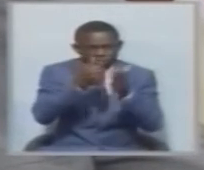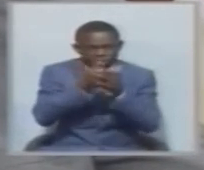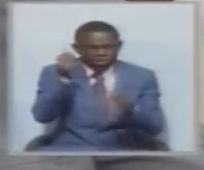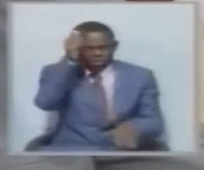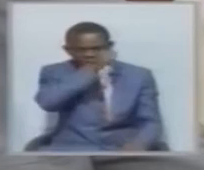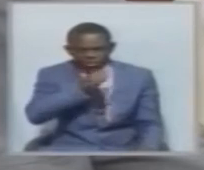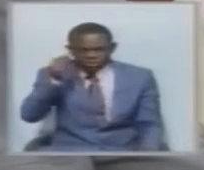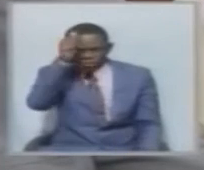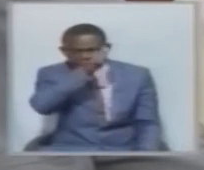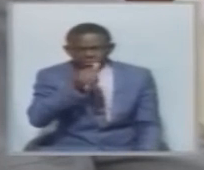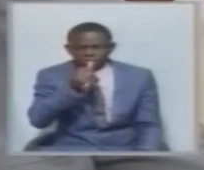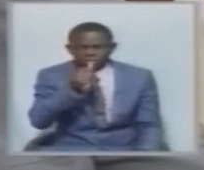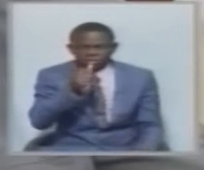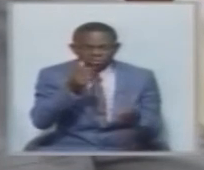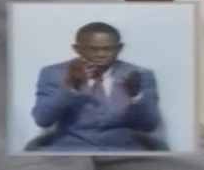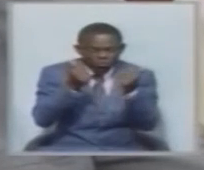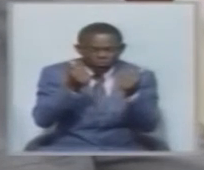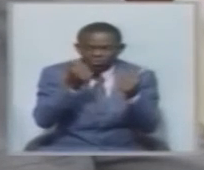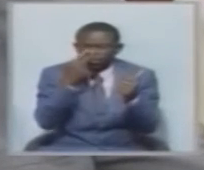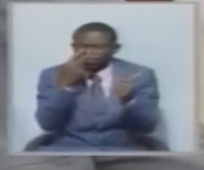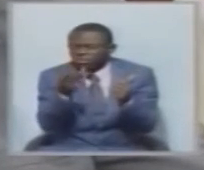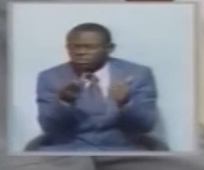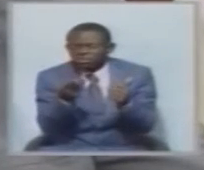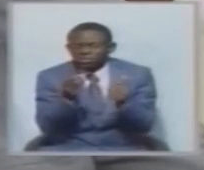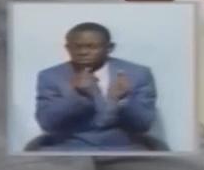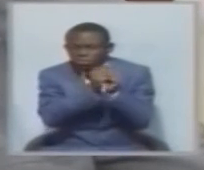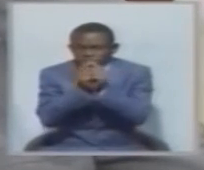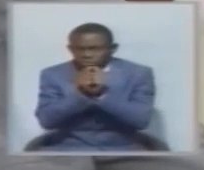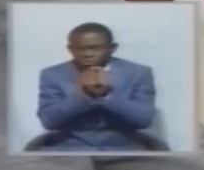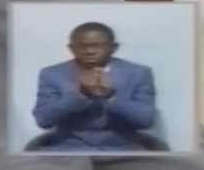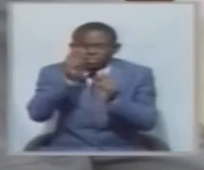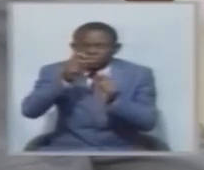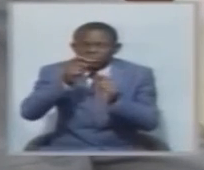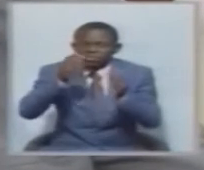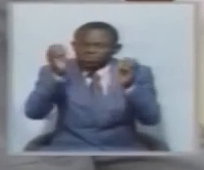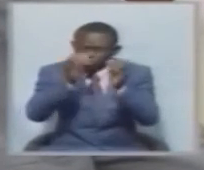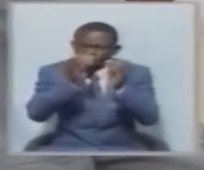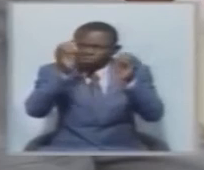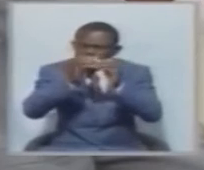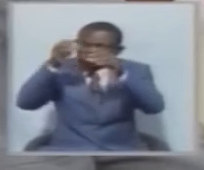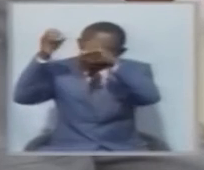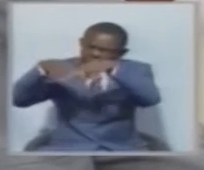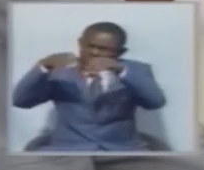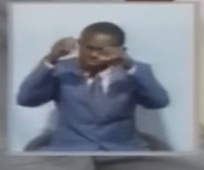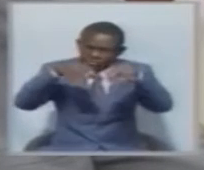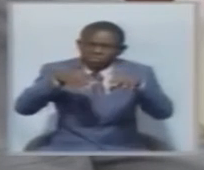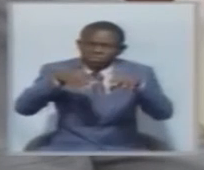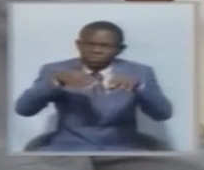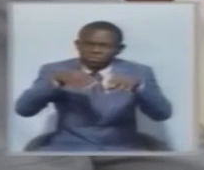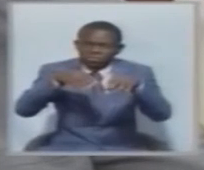how best can they move with regard to energy generation in the midst of these